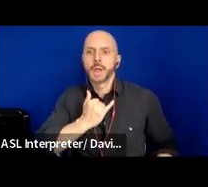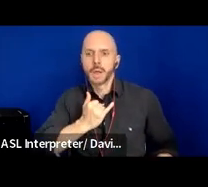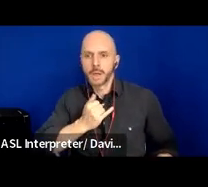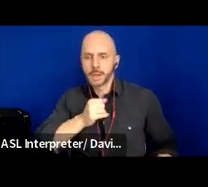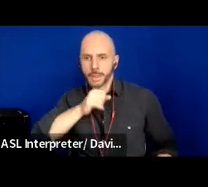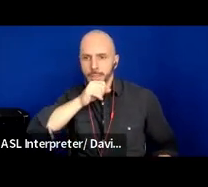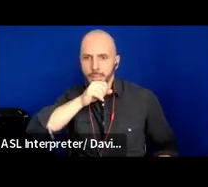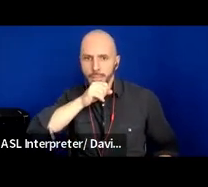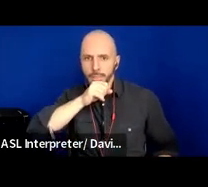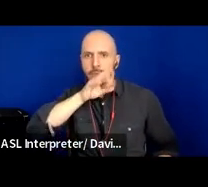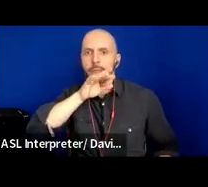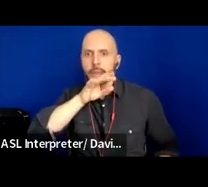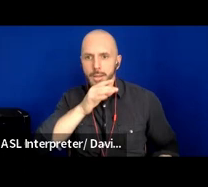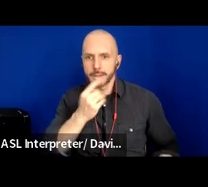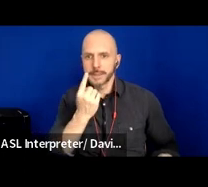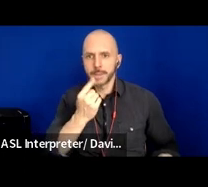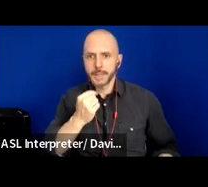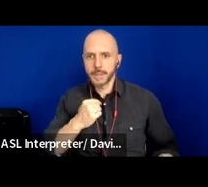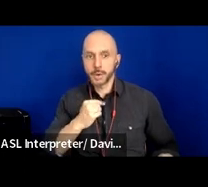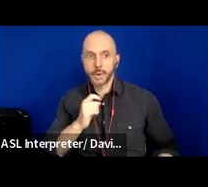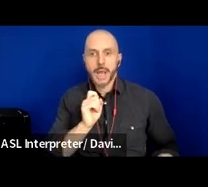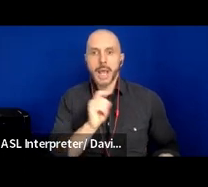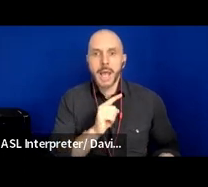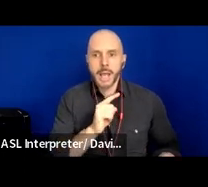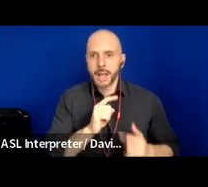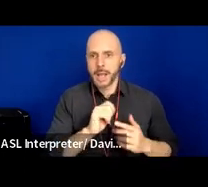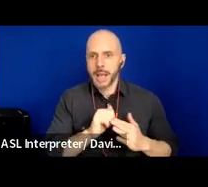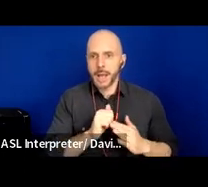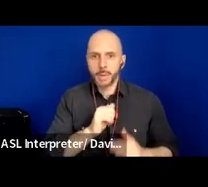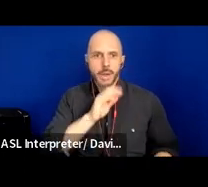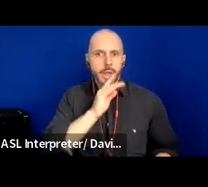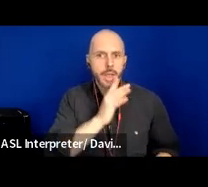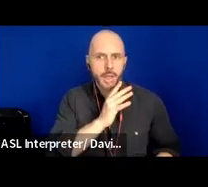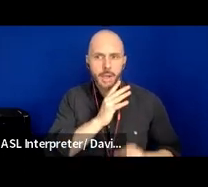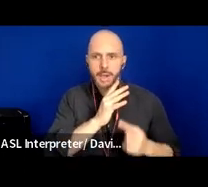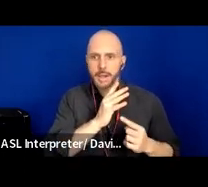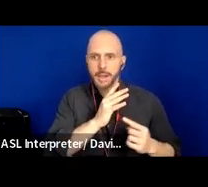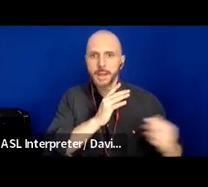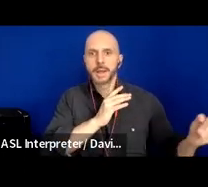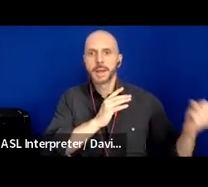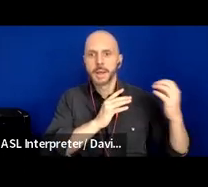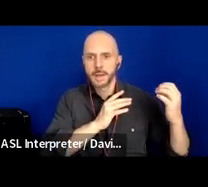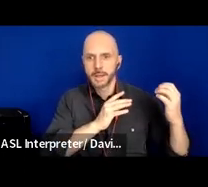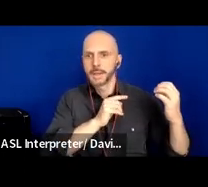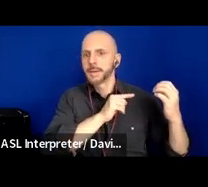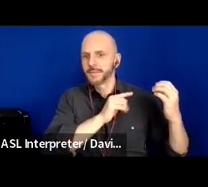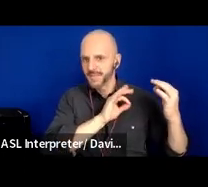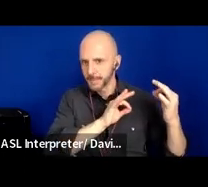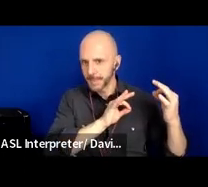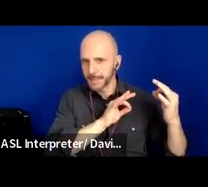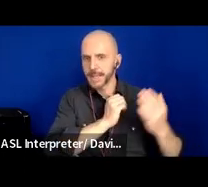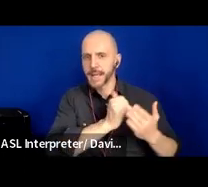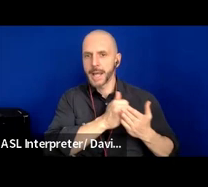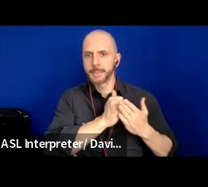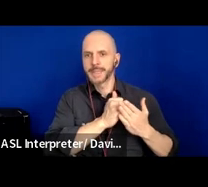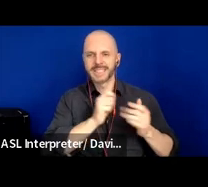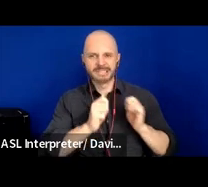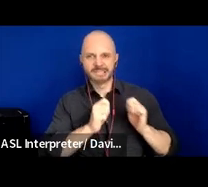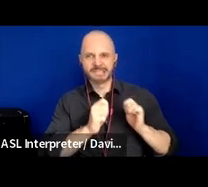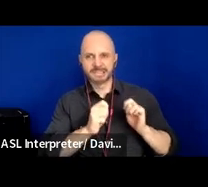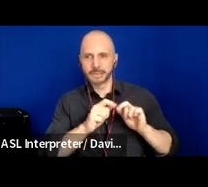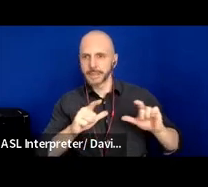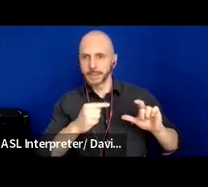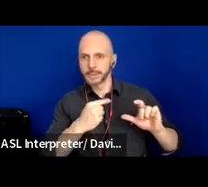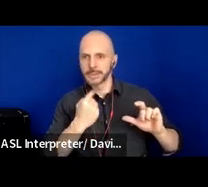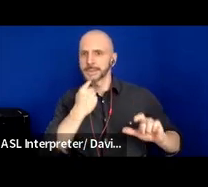get feedback that either how we've asked, but you know, as we say, the worst thing to do is to not do anything. It's better to actually take the risk to ask the question,